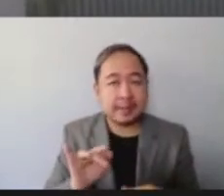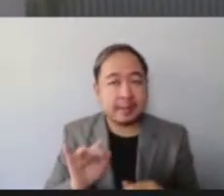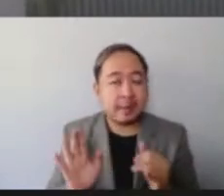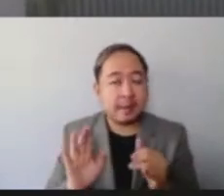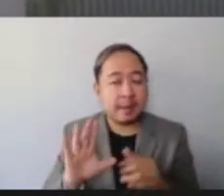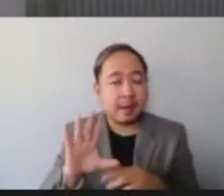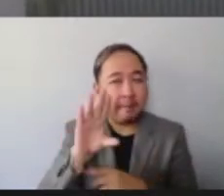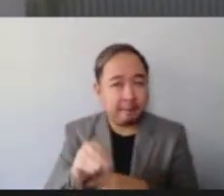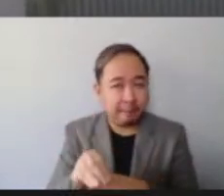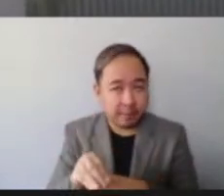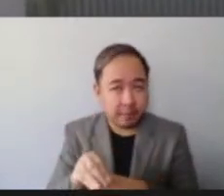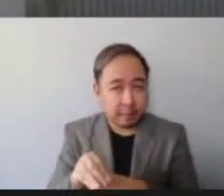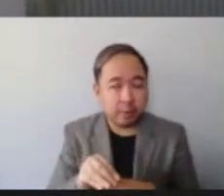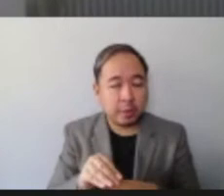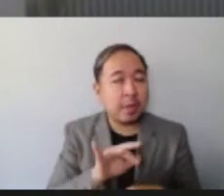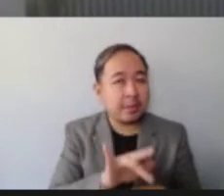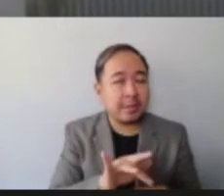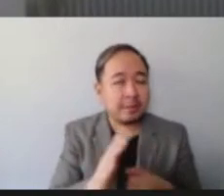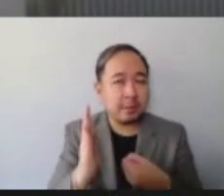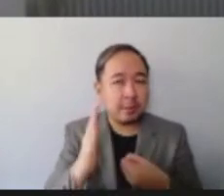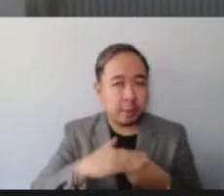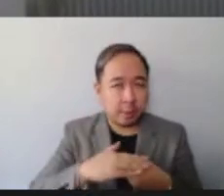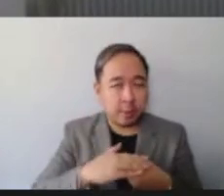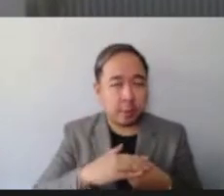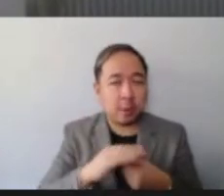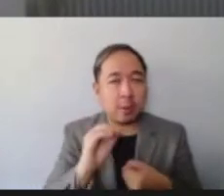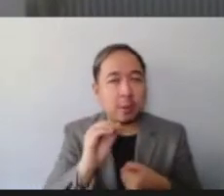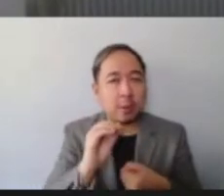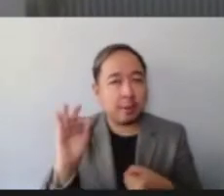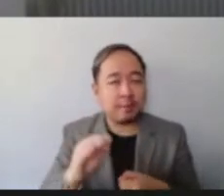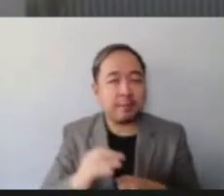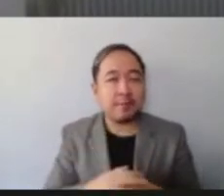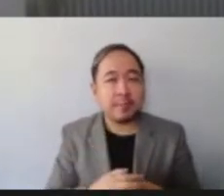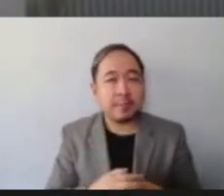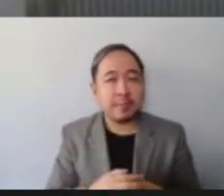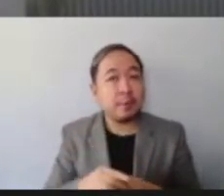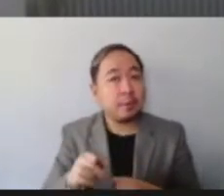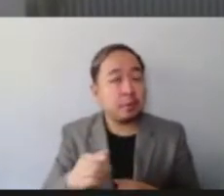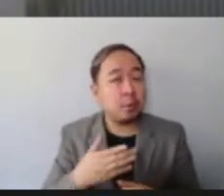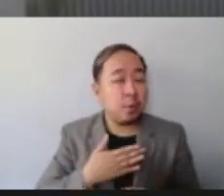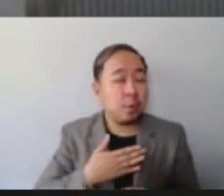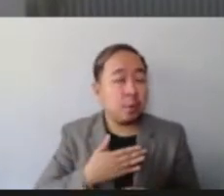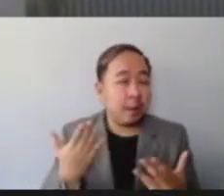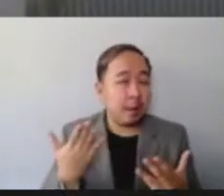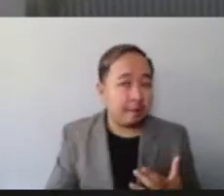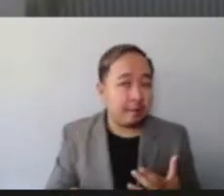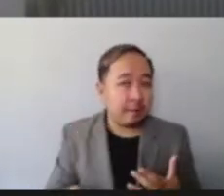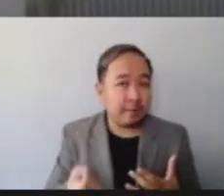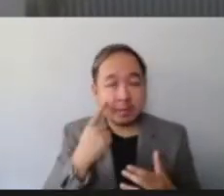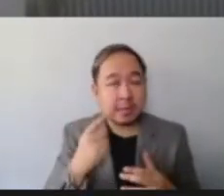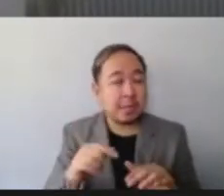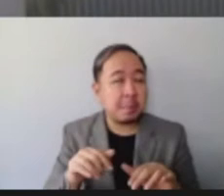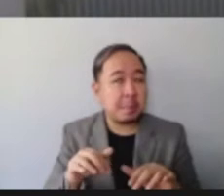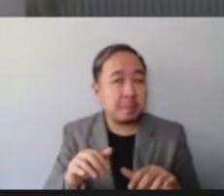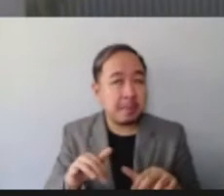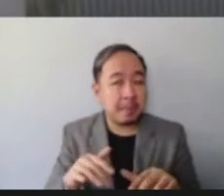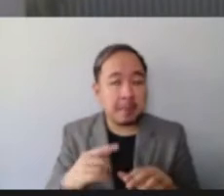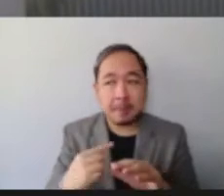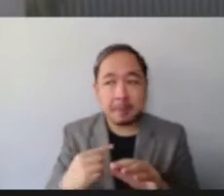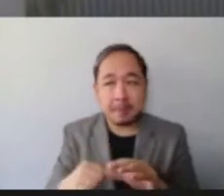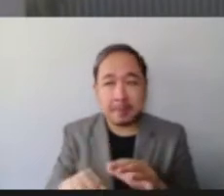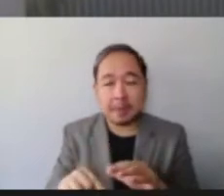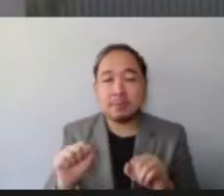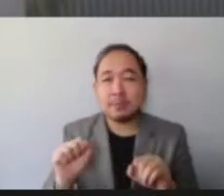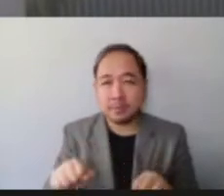for technical issues related to zoom kindly click chat icon and type your message there our